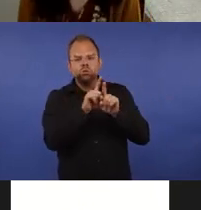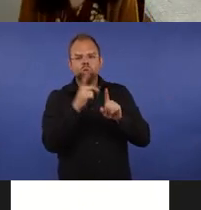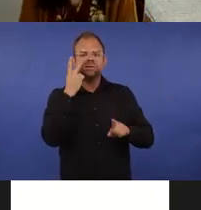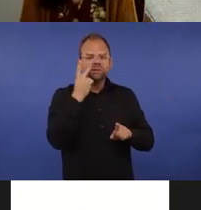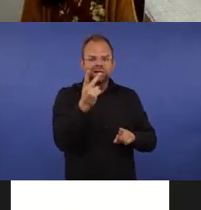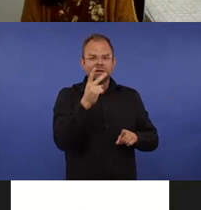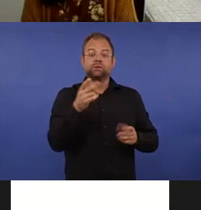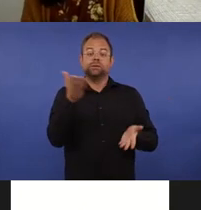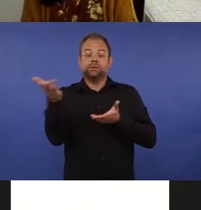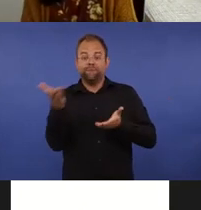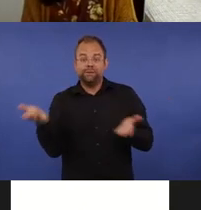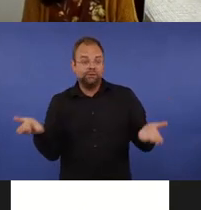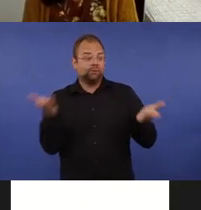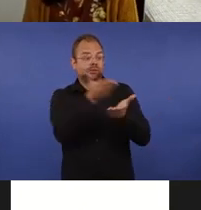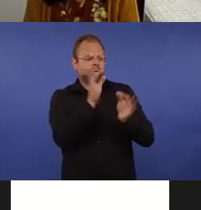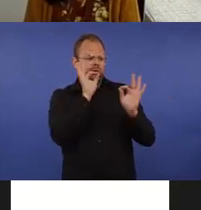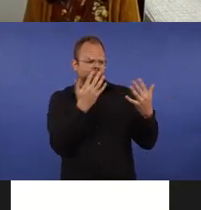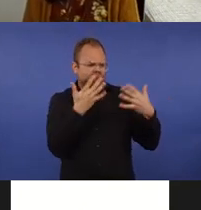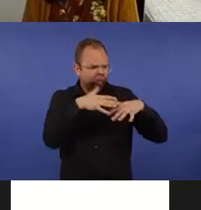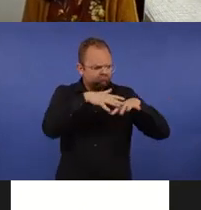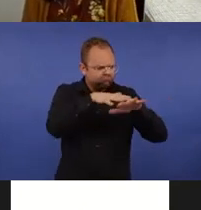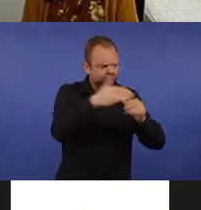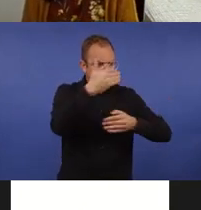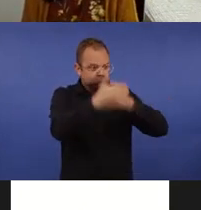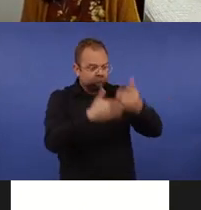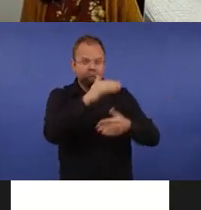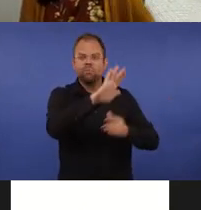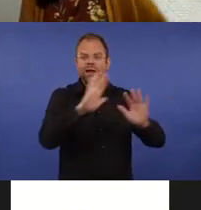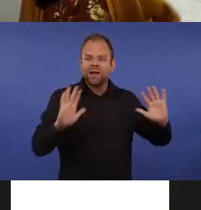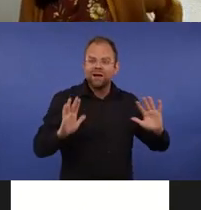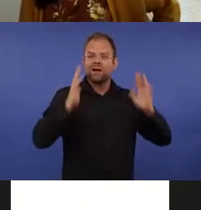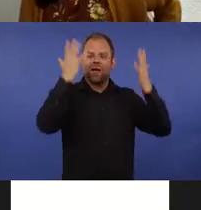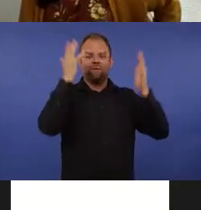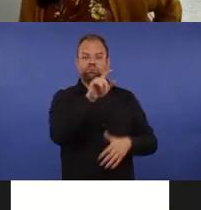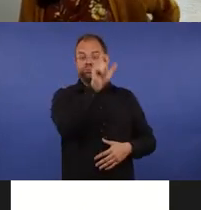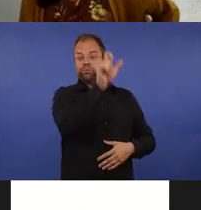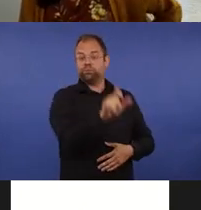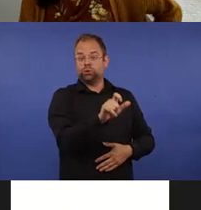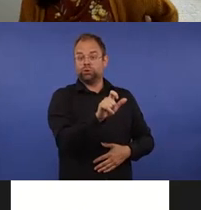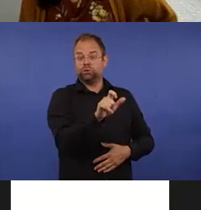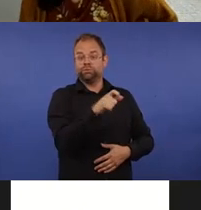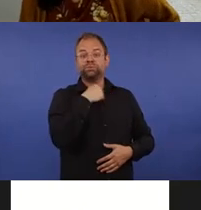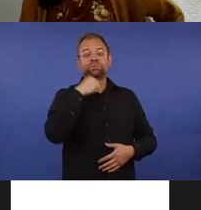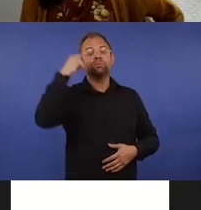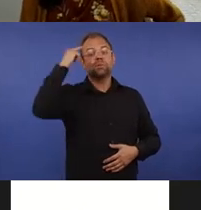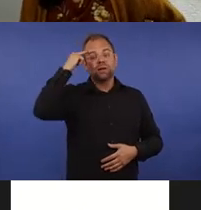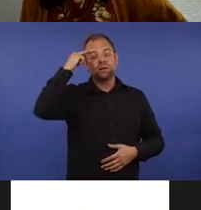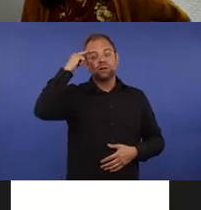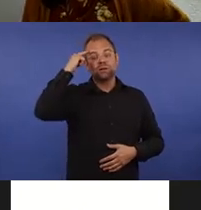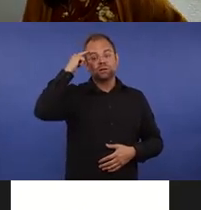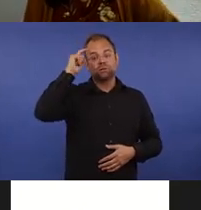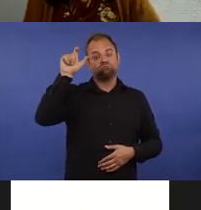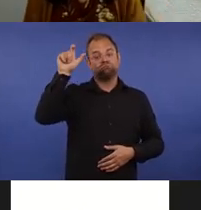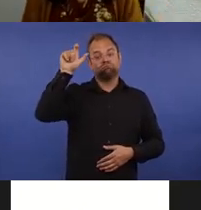sometimes, obviously, looking at the type of disability a person has may be very important in order to